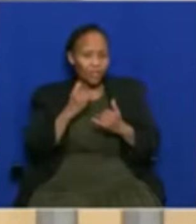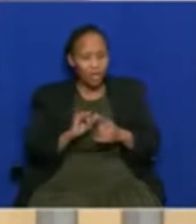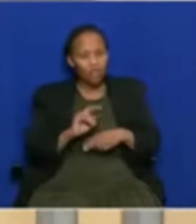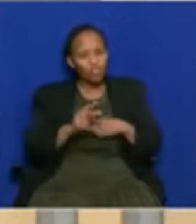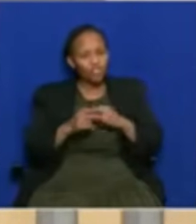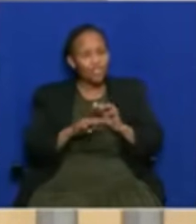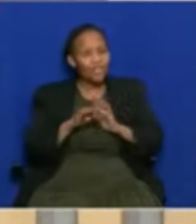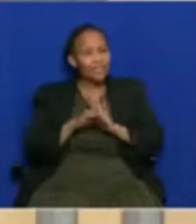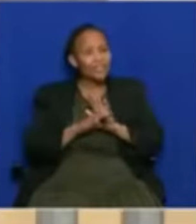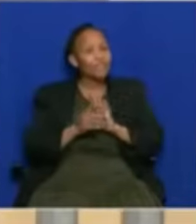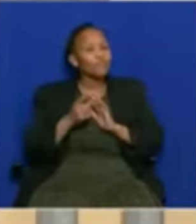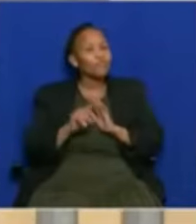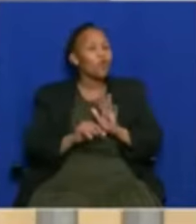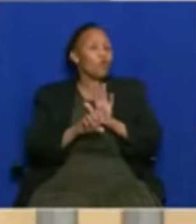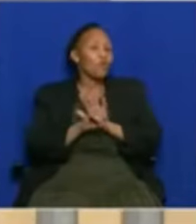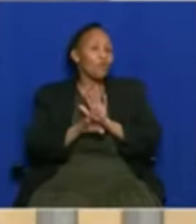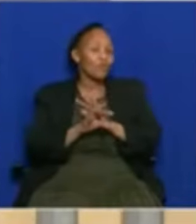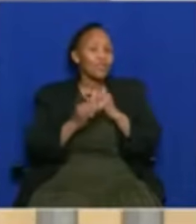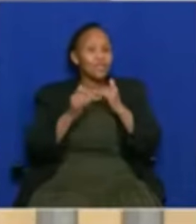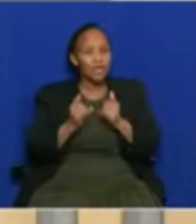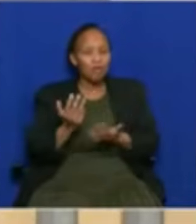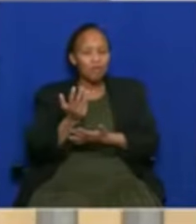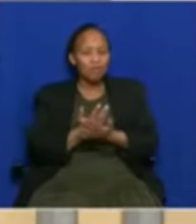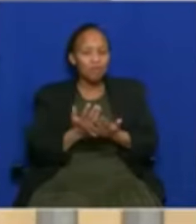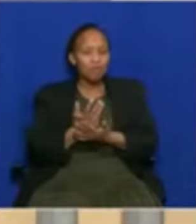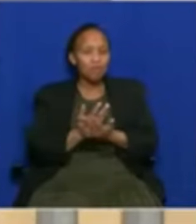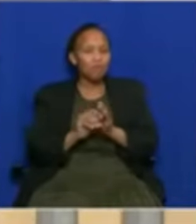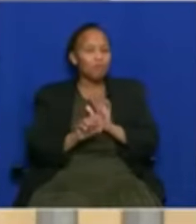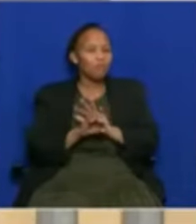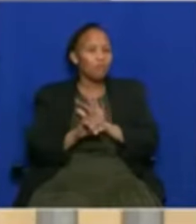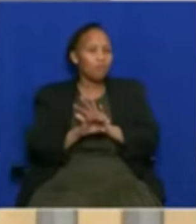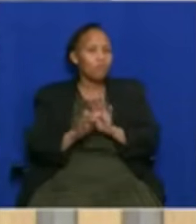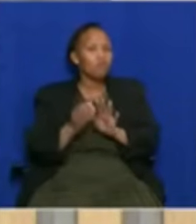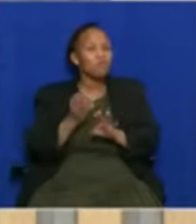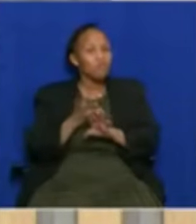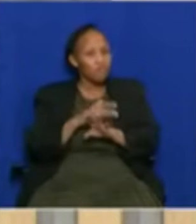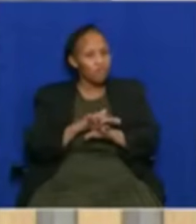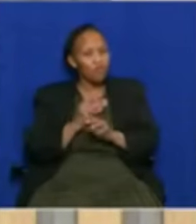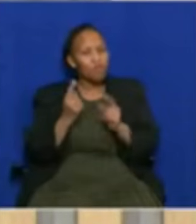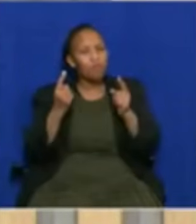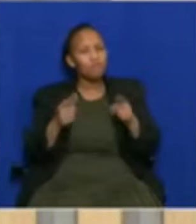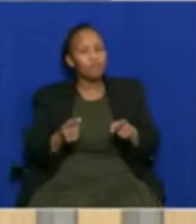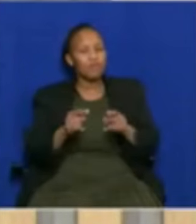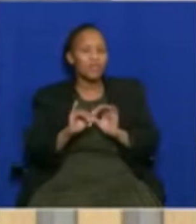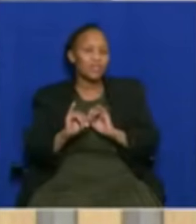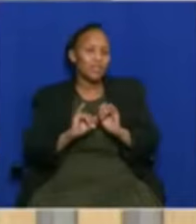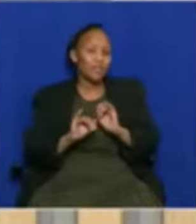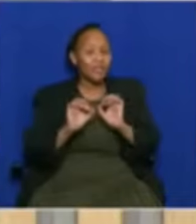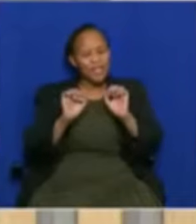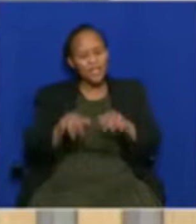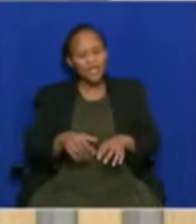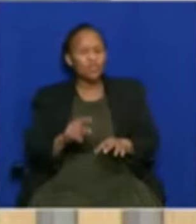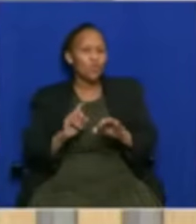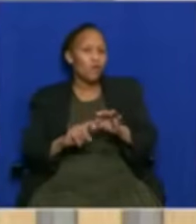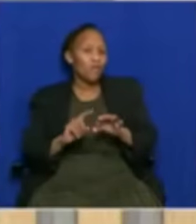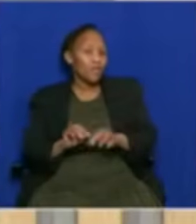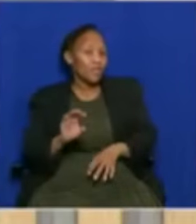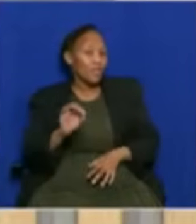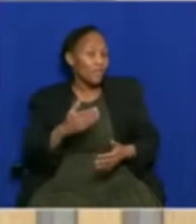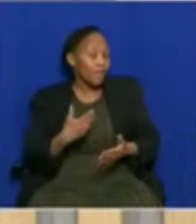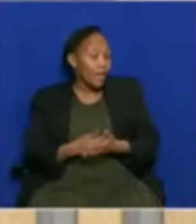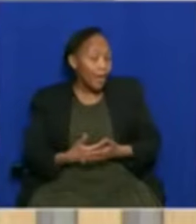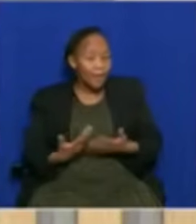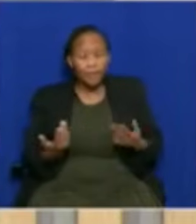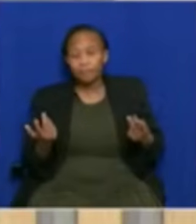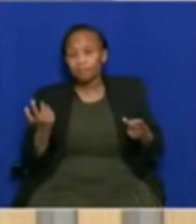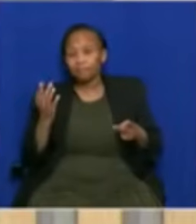the post when you appear before an interview. You can have the qualifications, you can have, as you say,